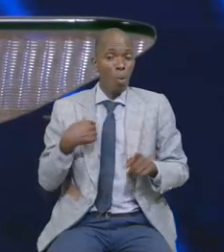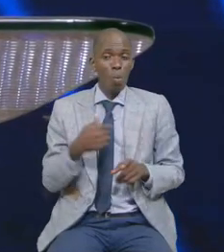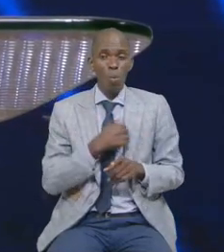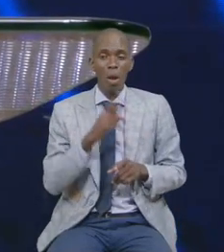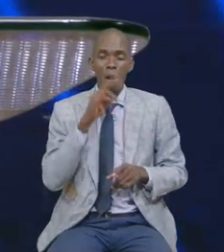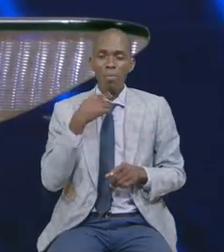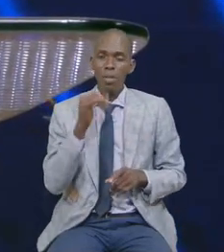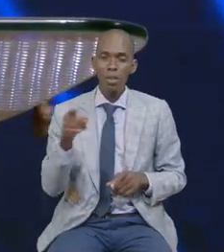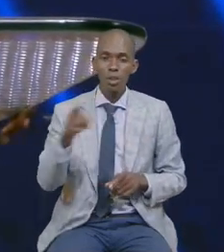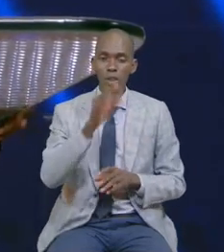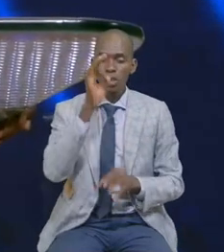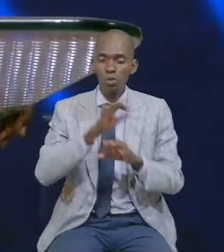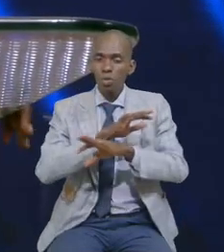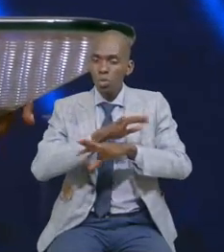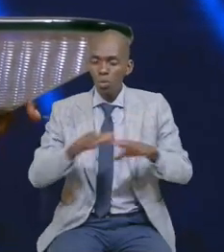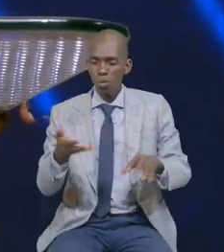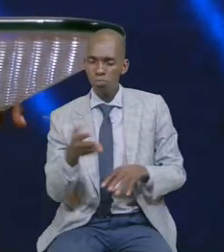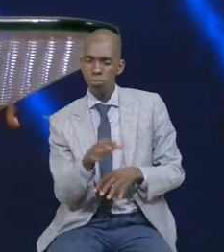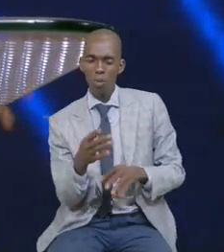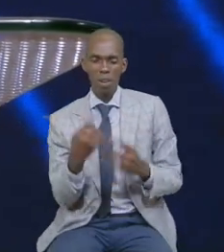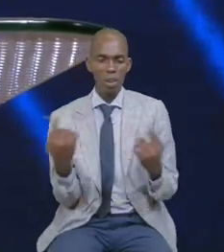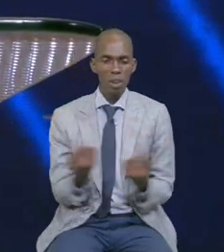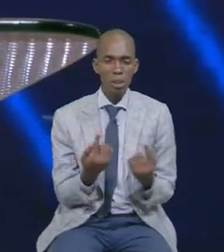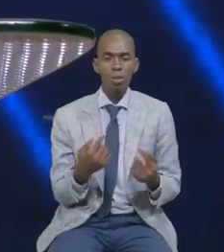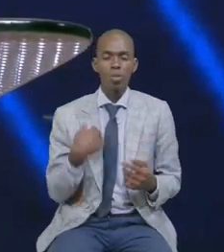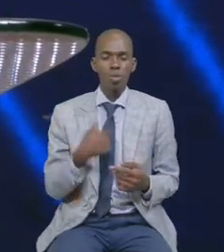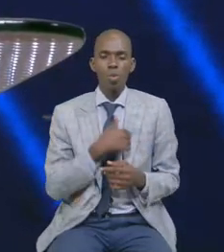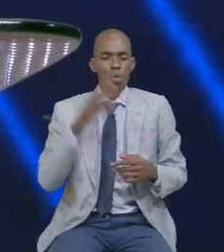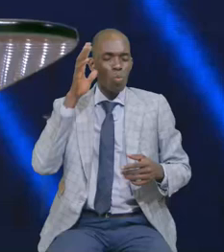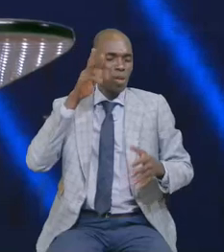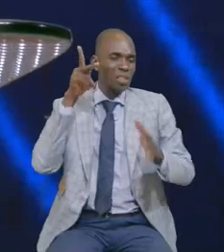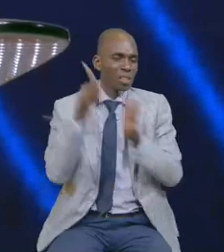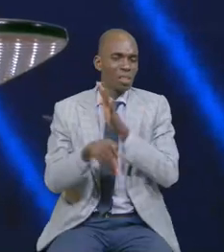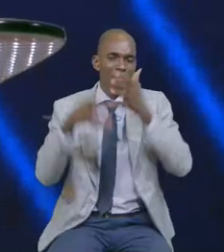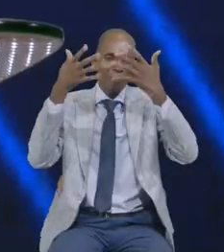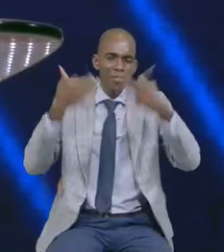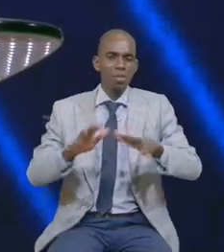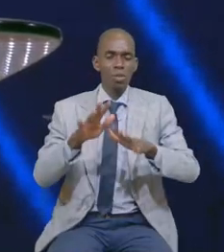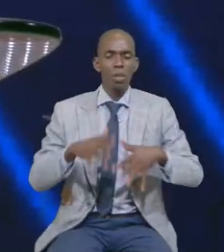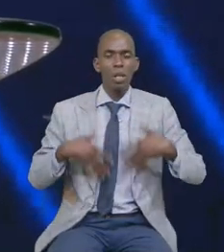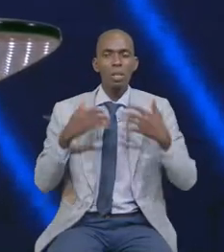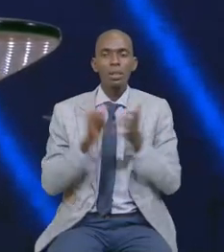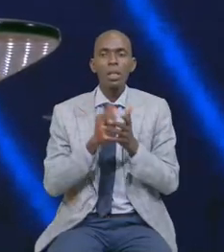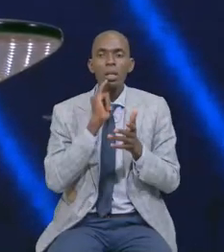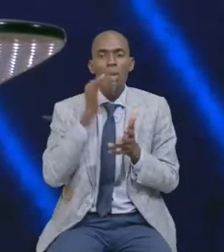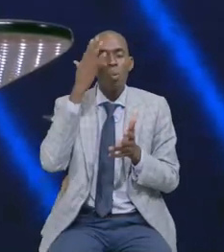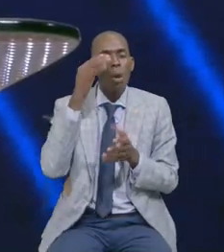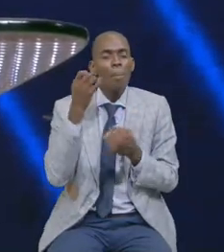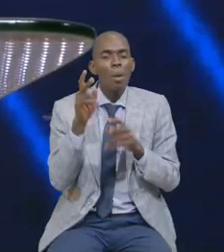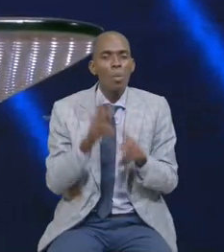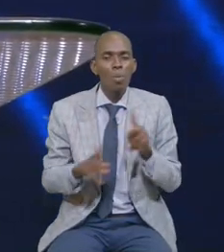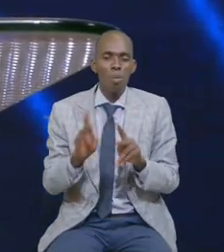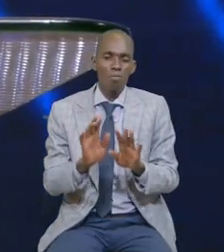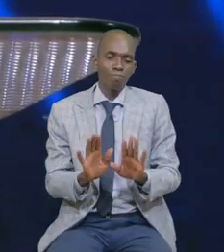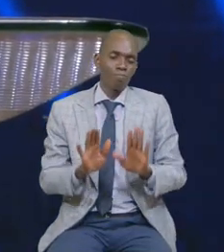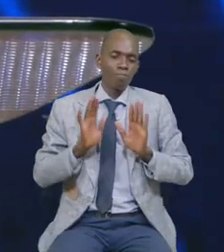you don't compromise will finish your life and that's why people fear and that's why they cannot